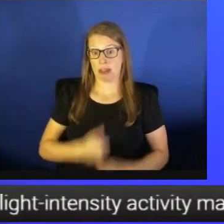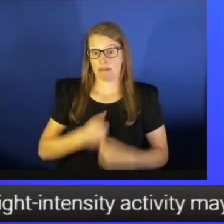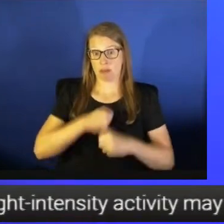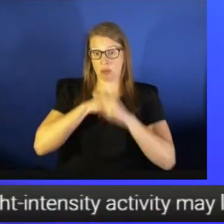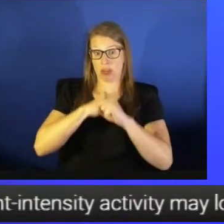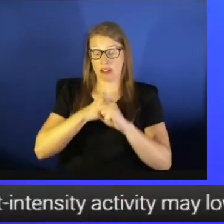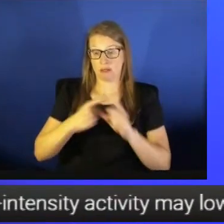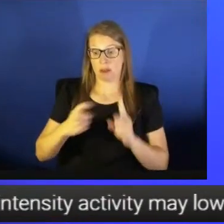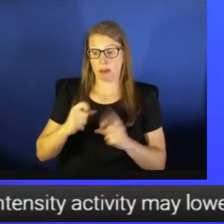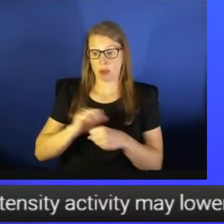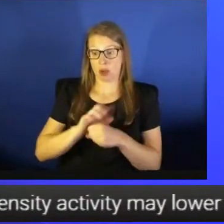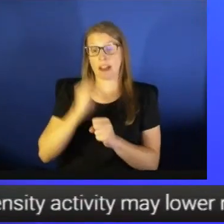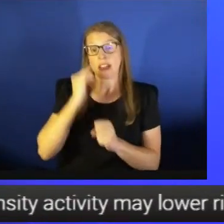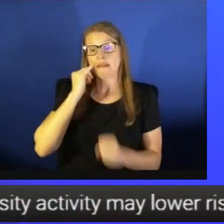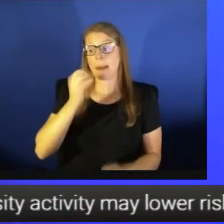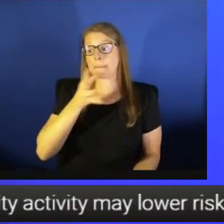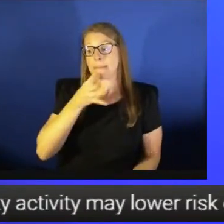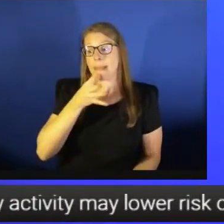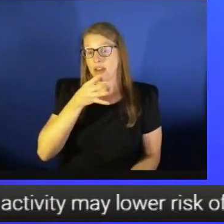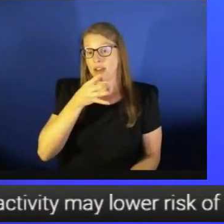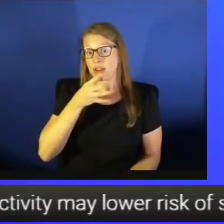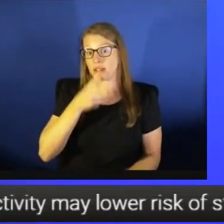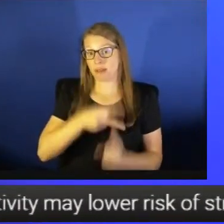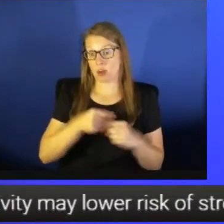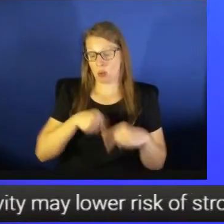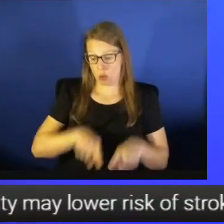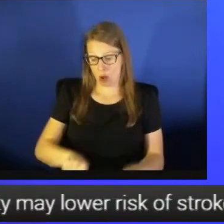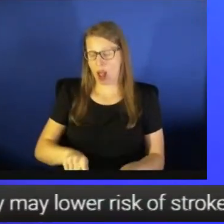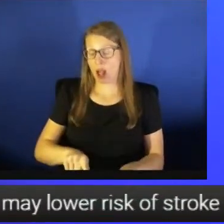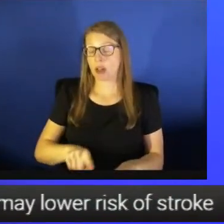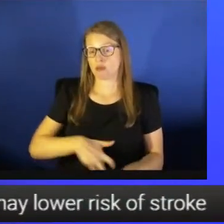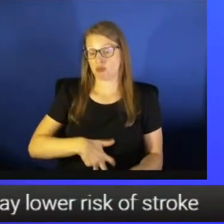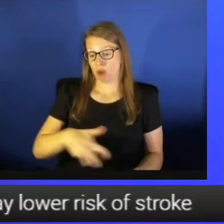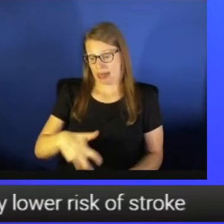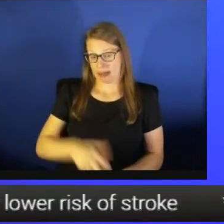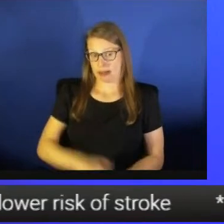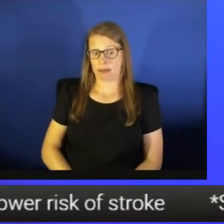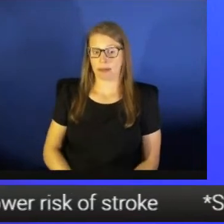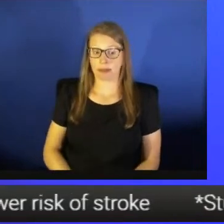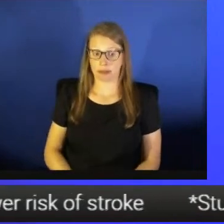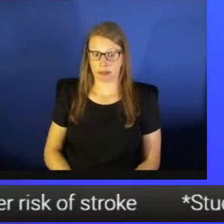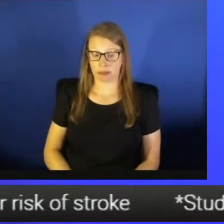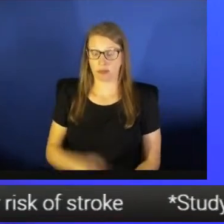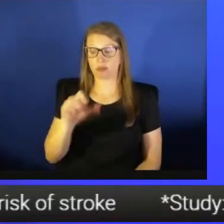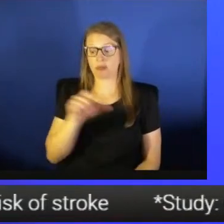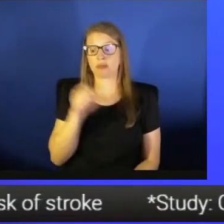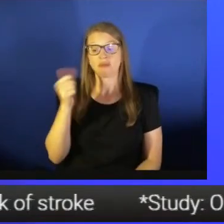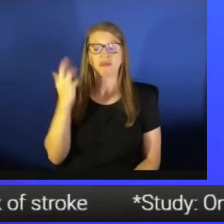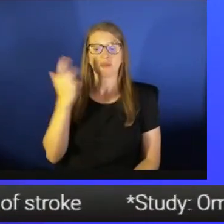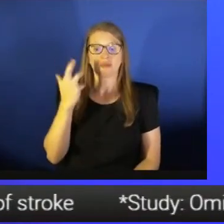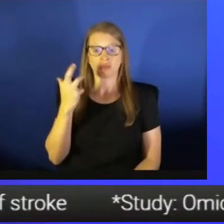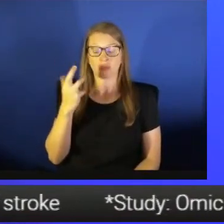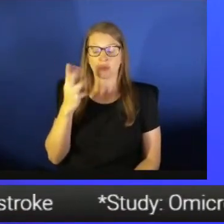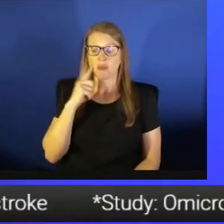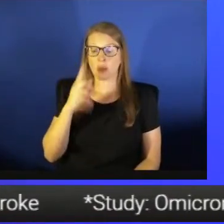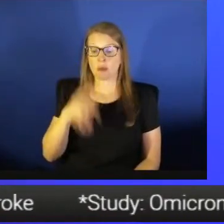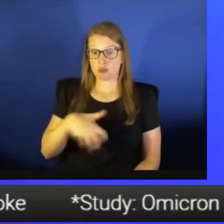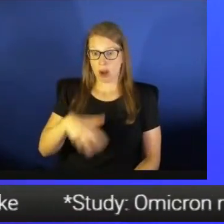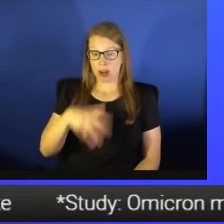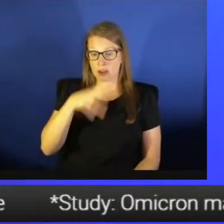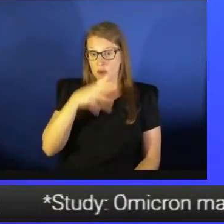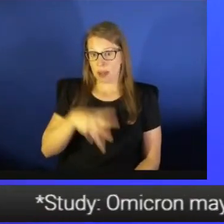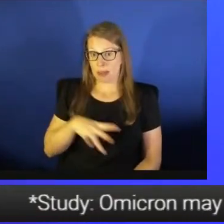if your mother's vaccinated while you're pregnant. So yet another reason to get these vaccines in pregnant women. So if you don't mind me making a plug for